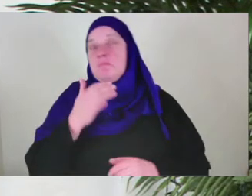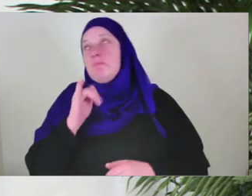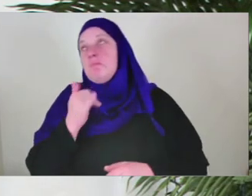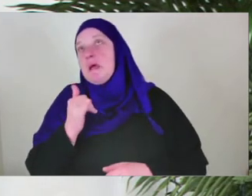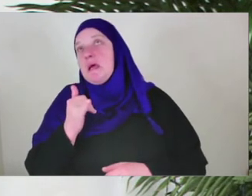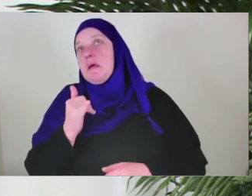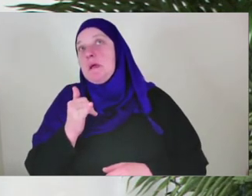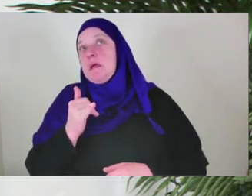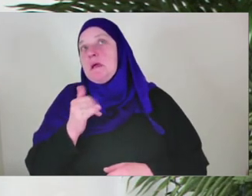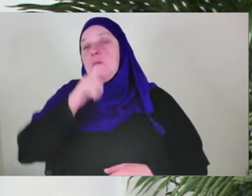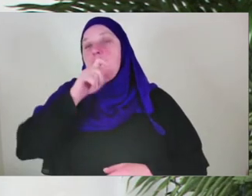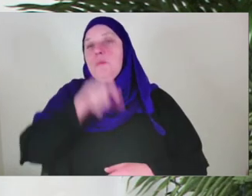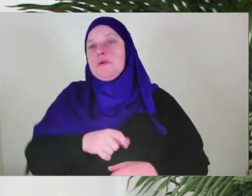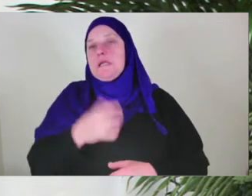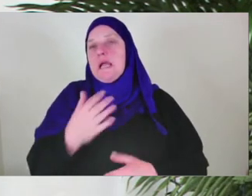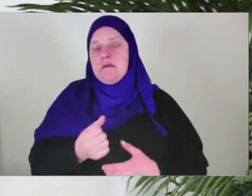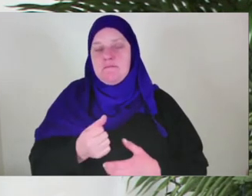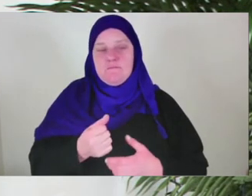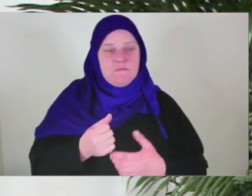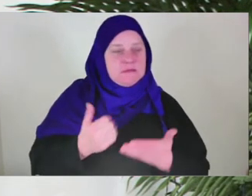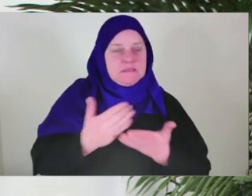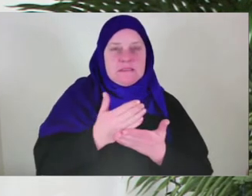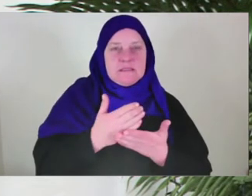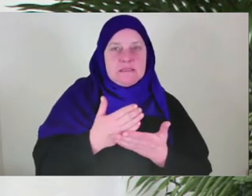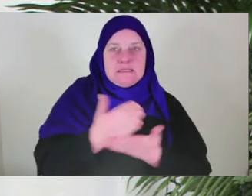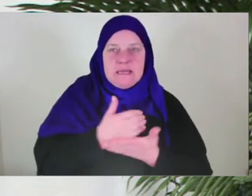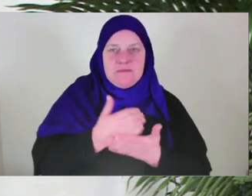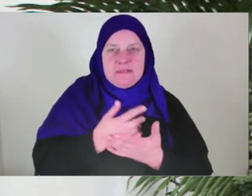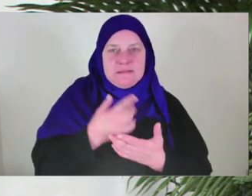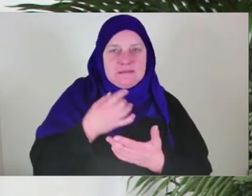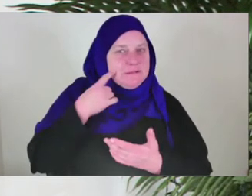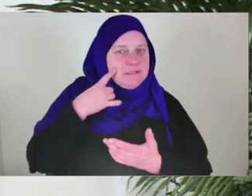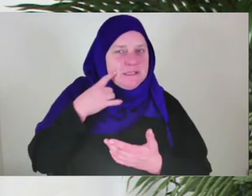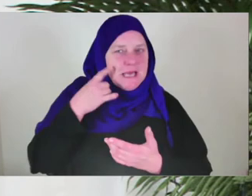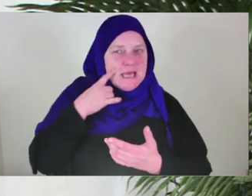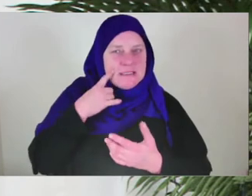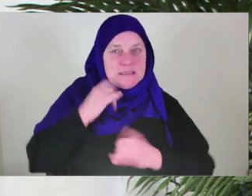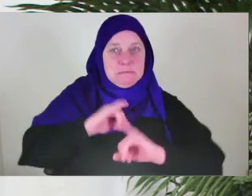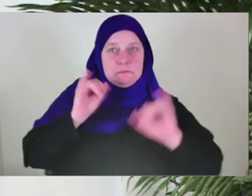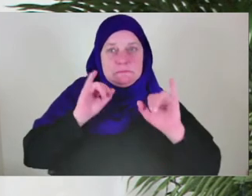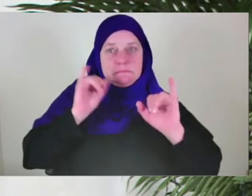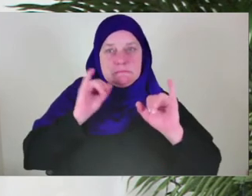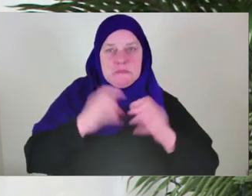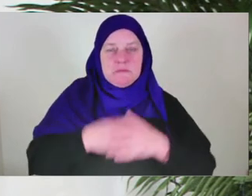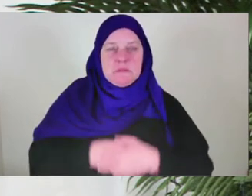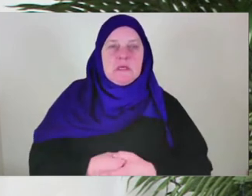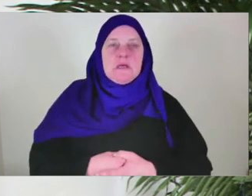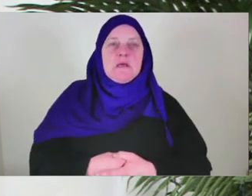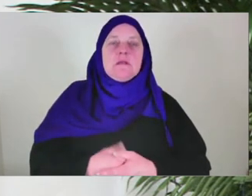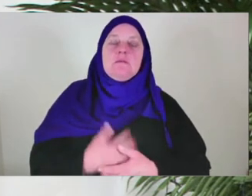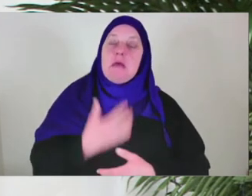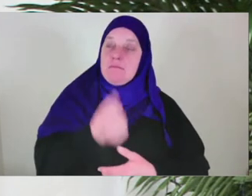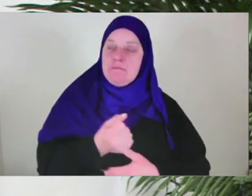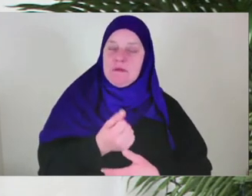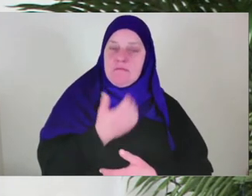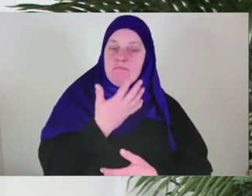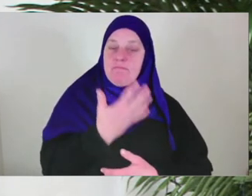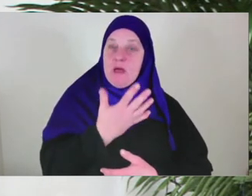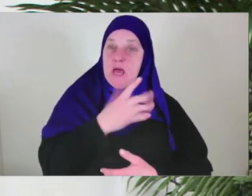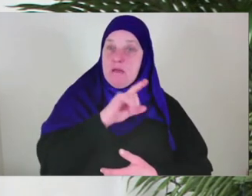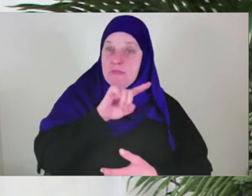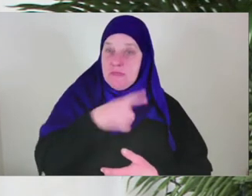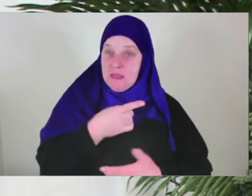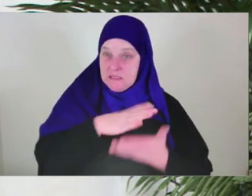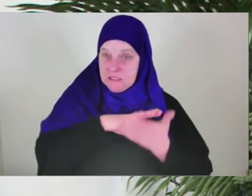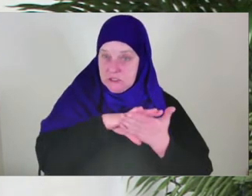fund, right? For argument's sake, $5,000. The idea is to never, is to not necessarily use